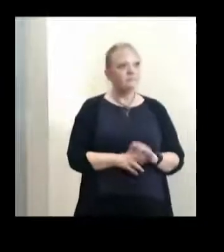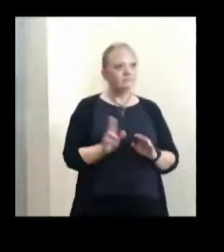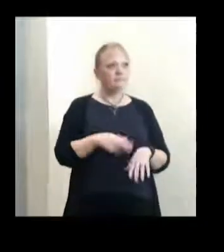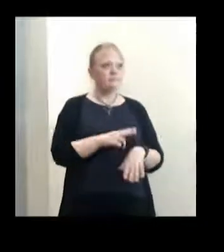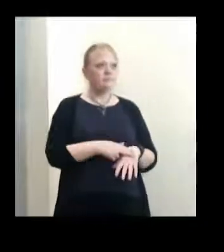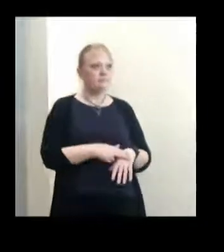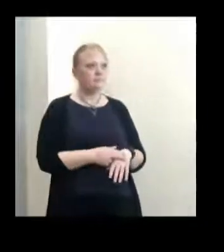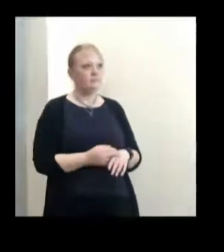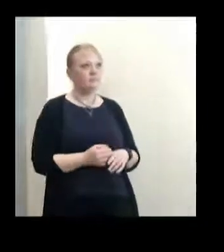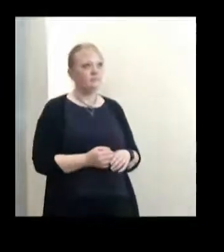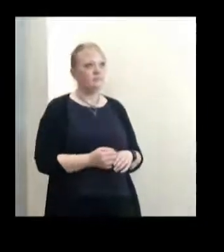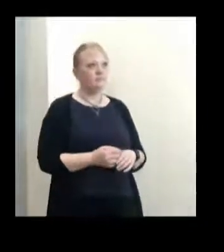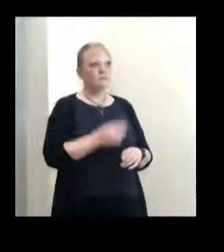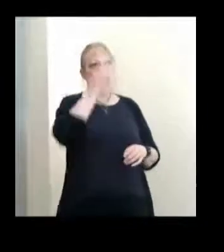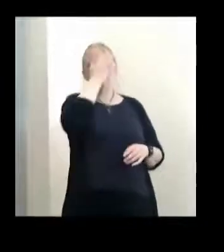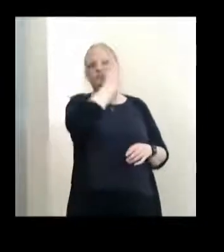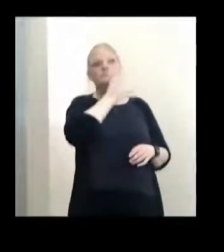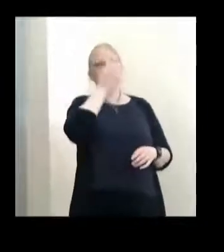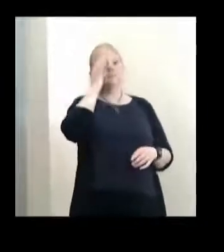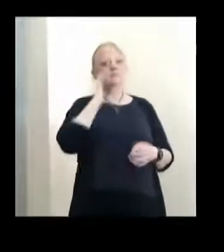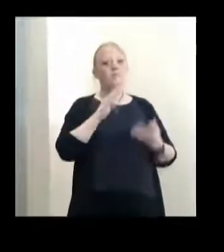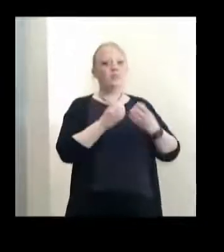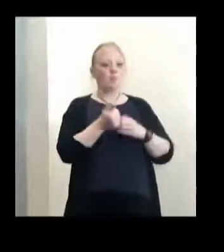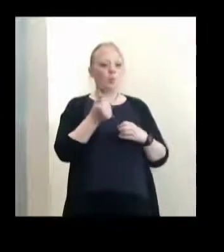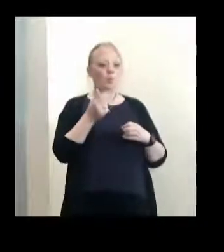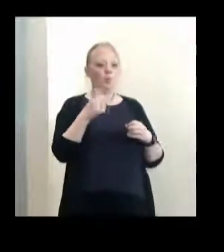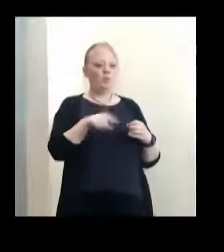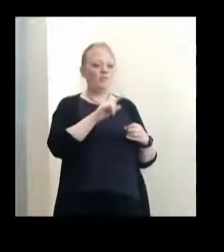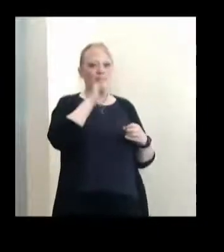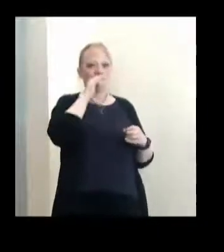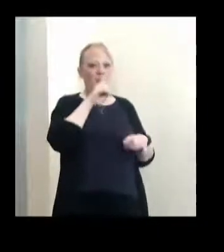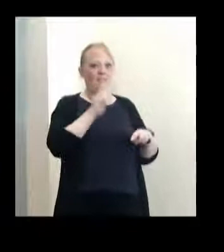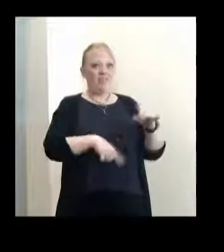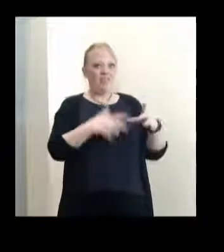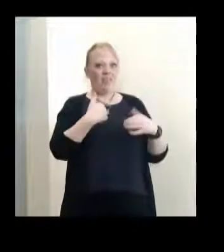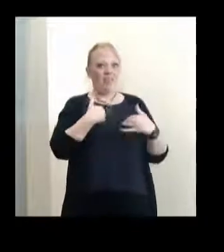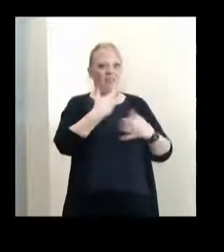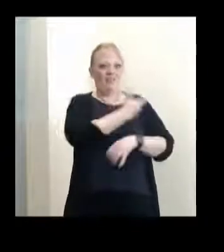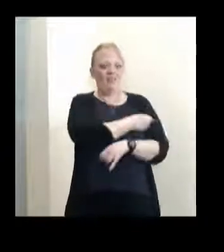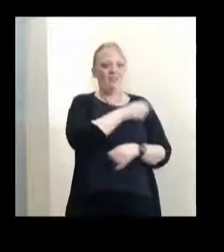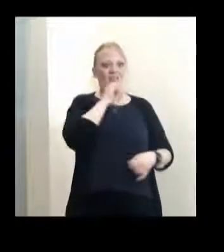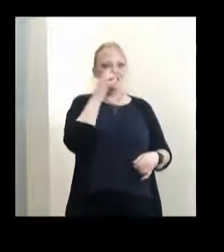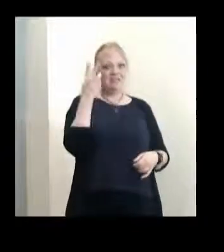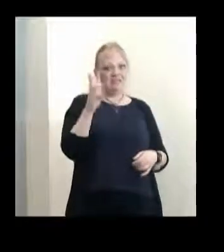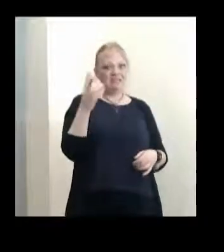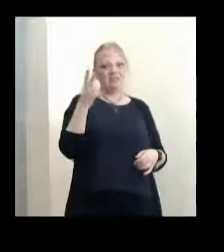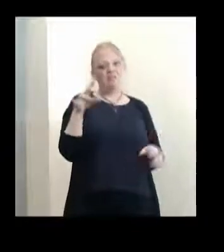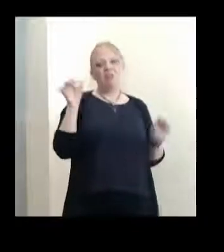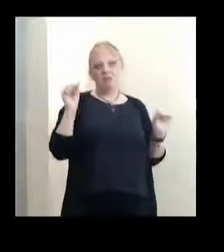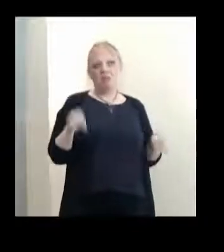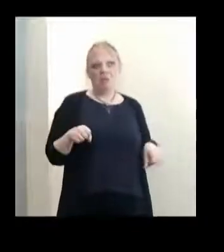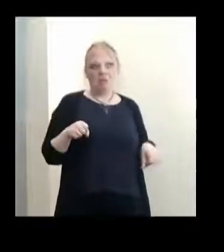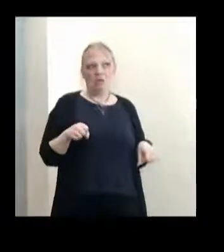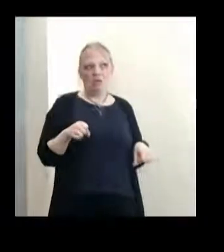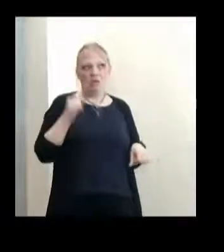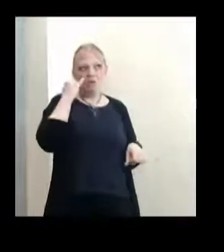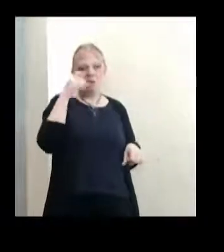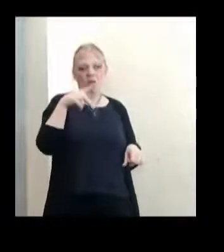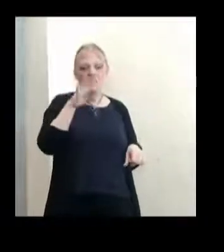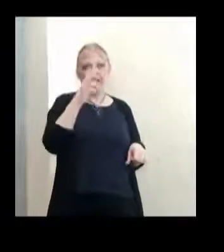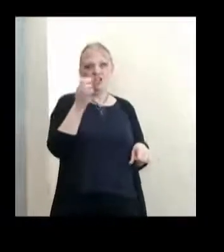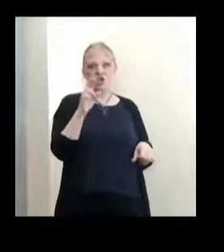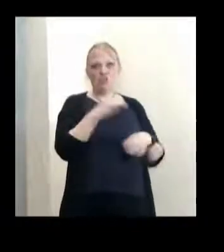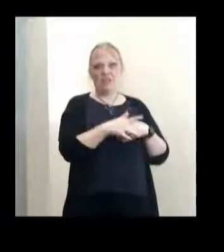Certain concern. I mean, most of these children cannot be vaccinated yet. 16 and 17-year-olds could if their Pfizer's available, but most